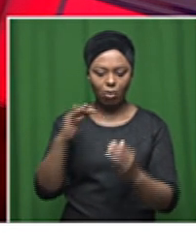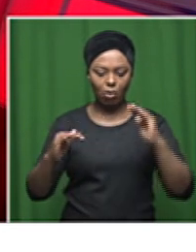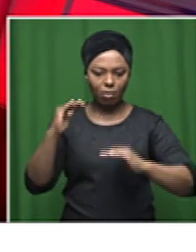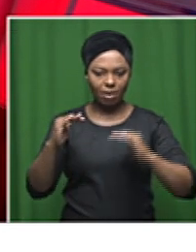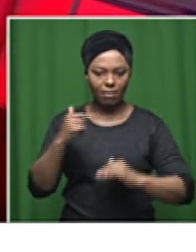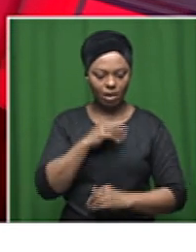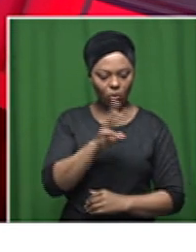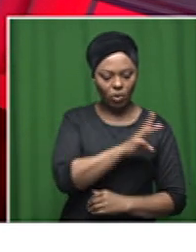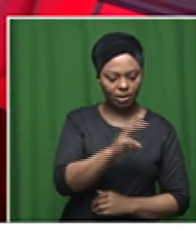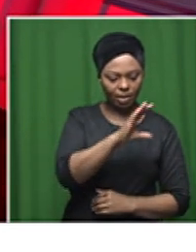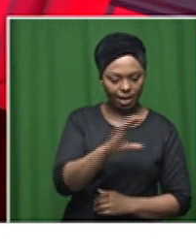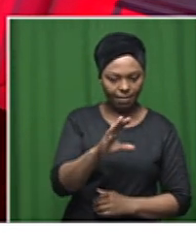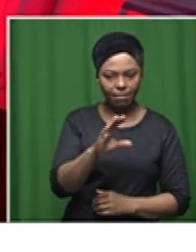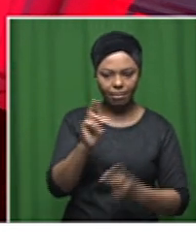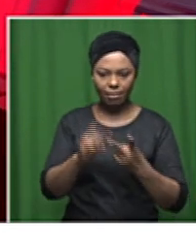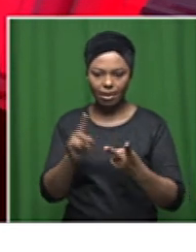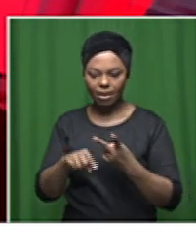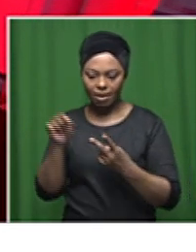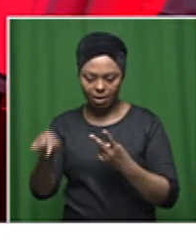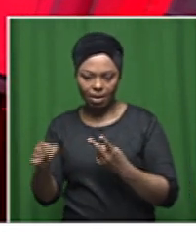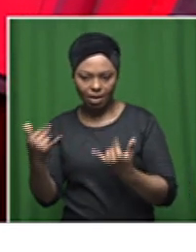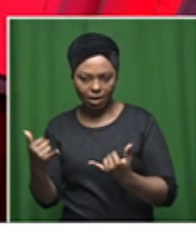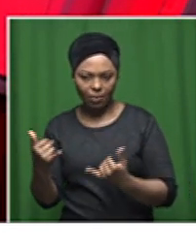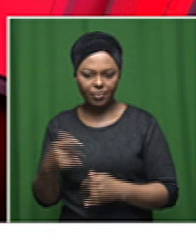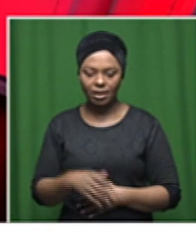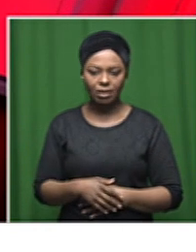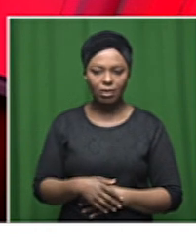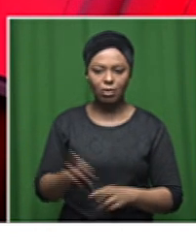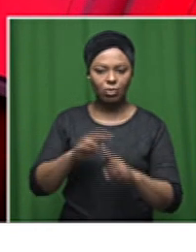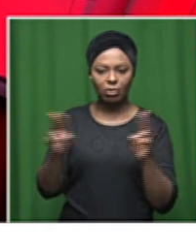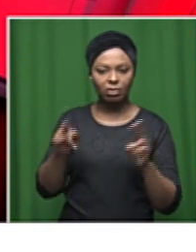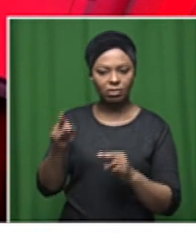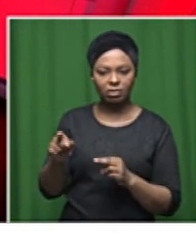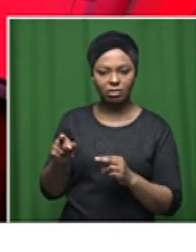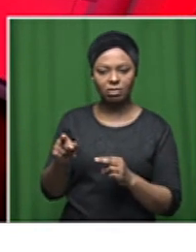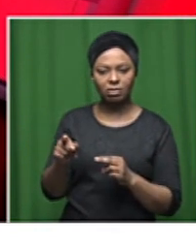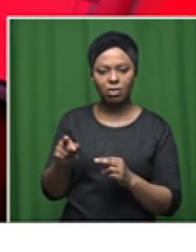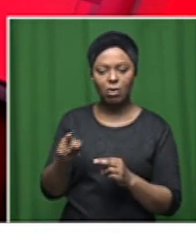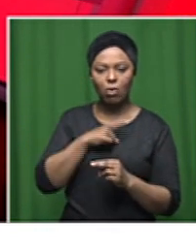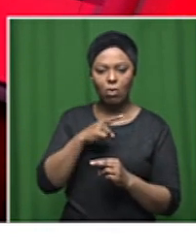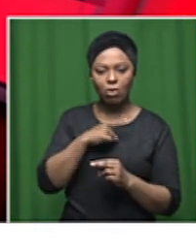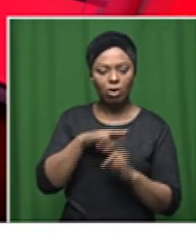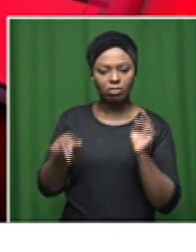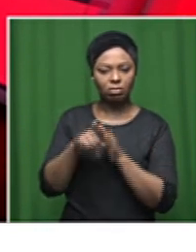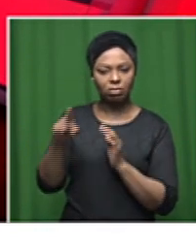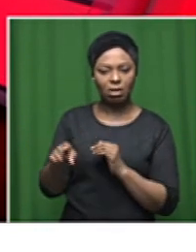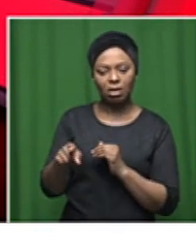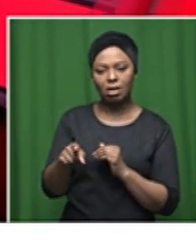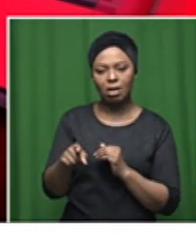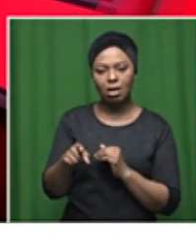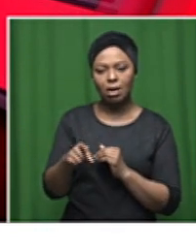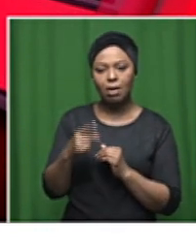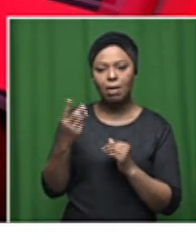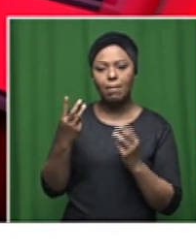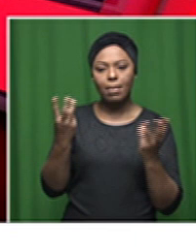hear, it's not always relevant. The one was people have to use private transport, get up early in the morning. Here by us, they go to the